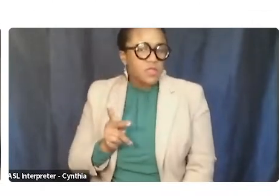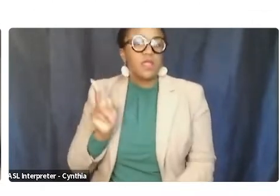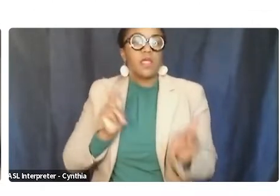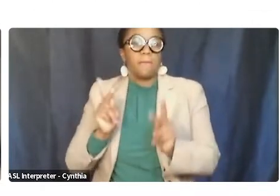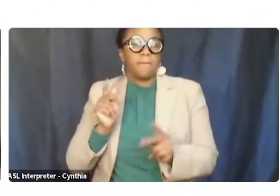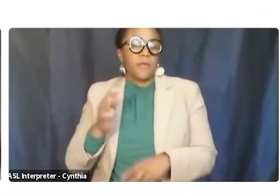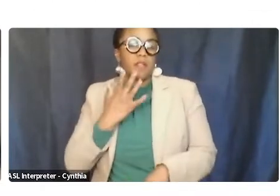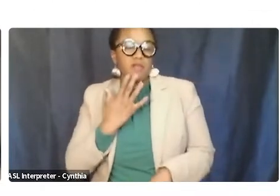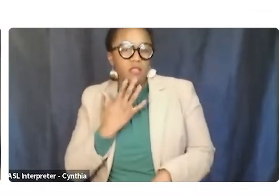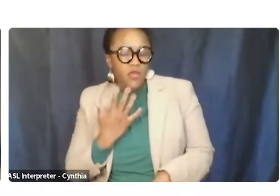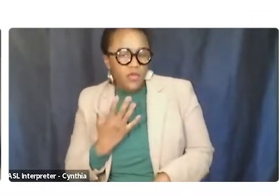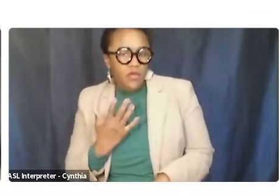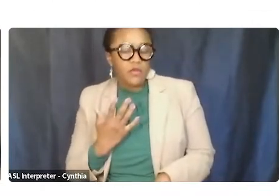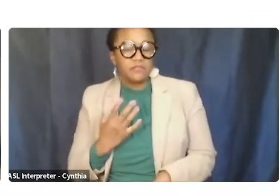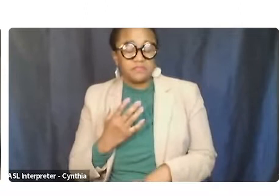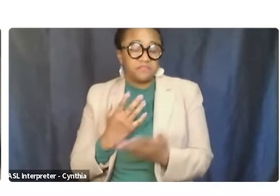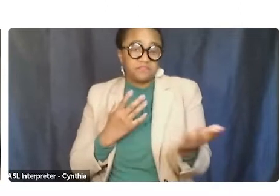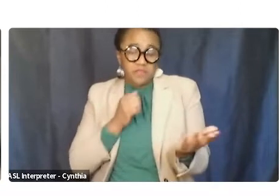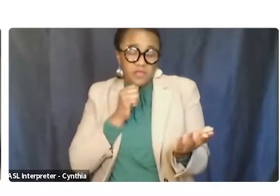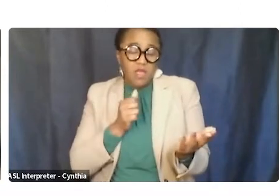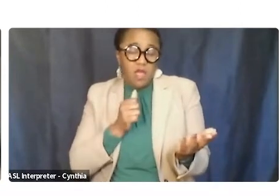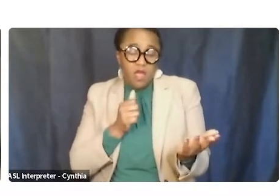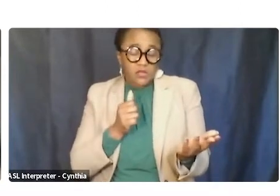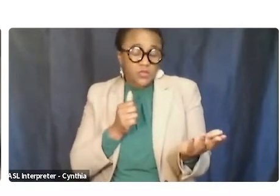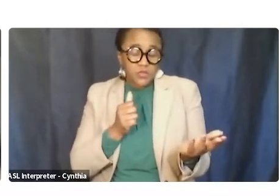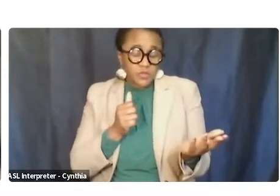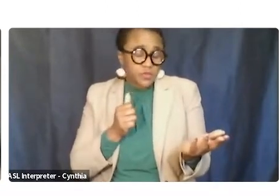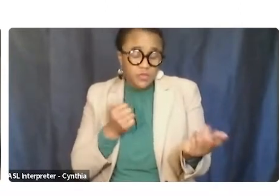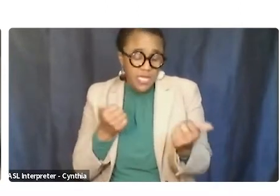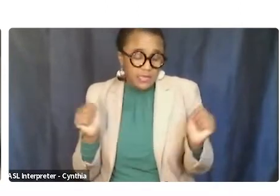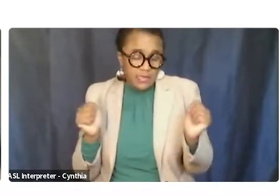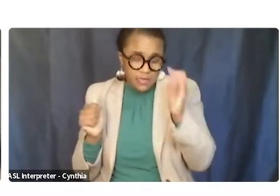color, not to any